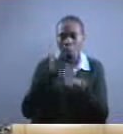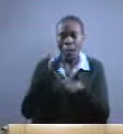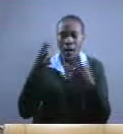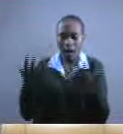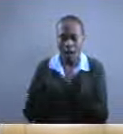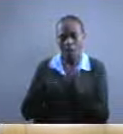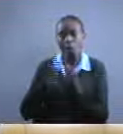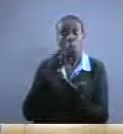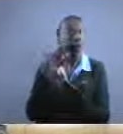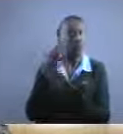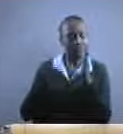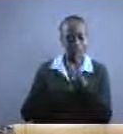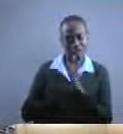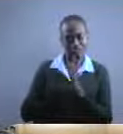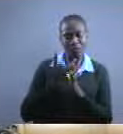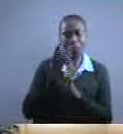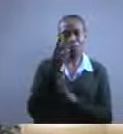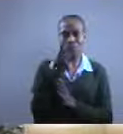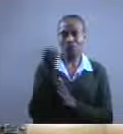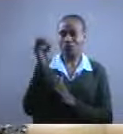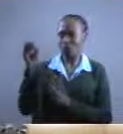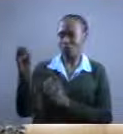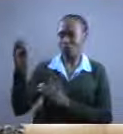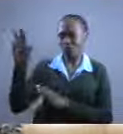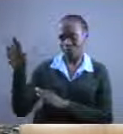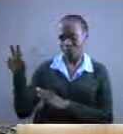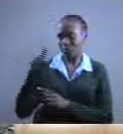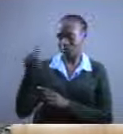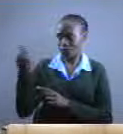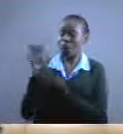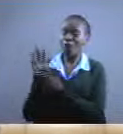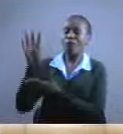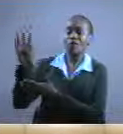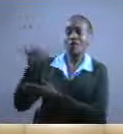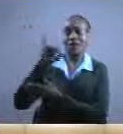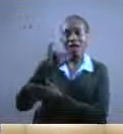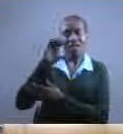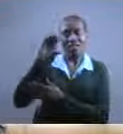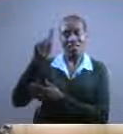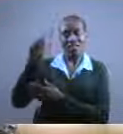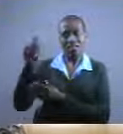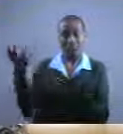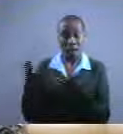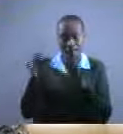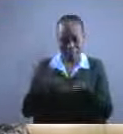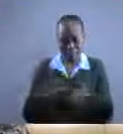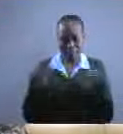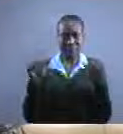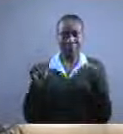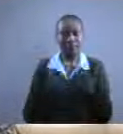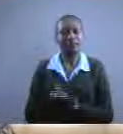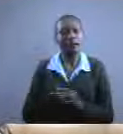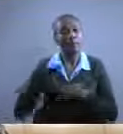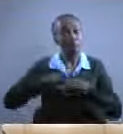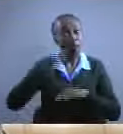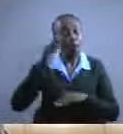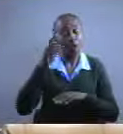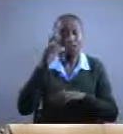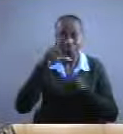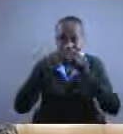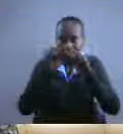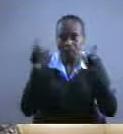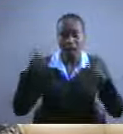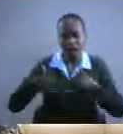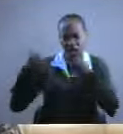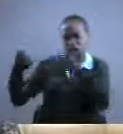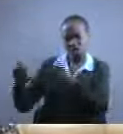the development of the 2009 to 2014 ICT strategy for Parliament. Further acknowledges that the award is not